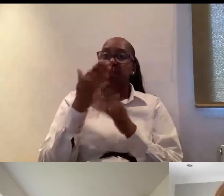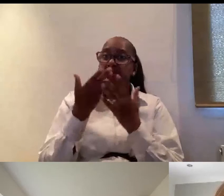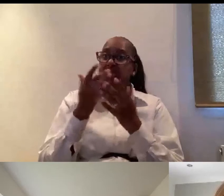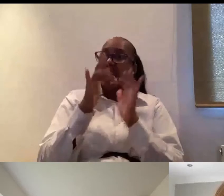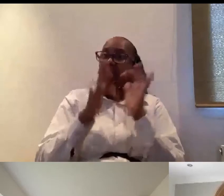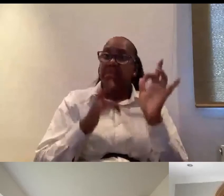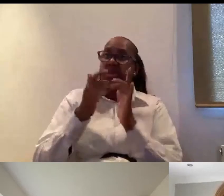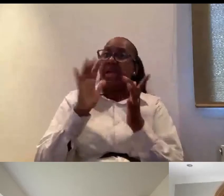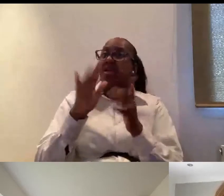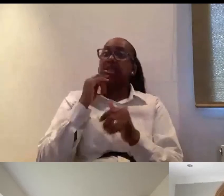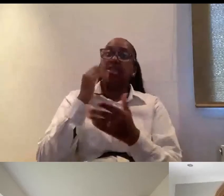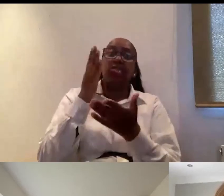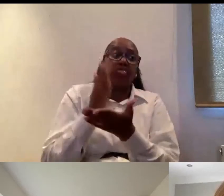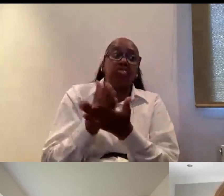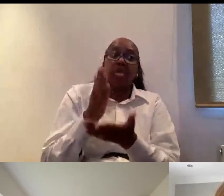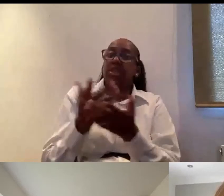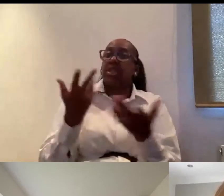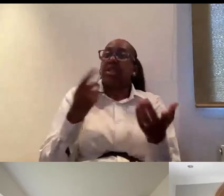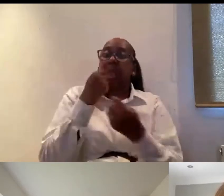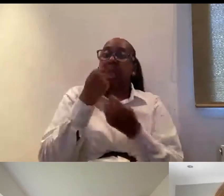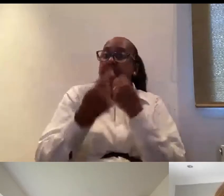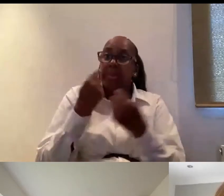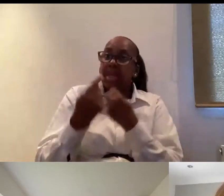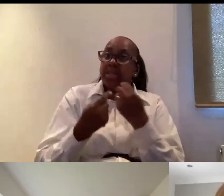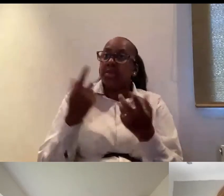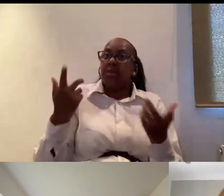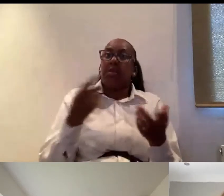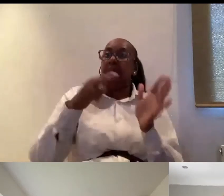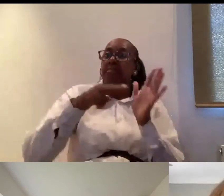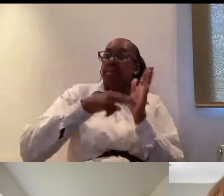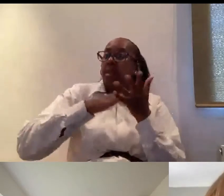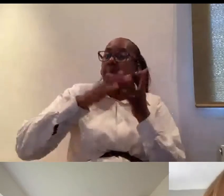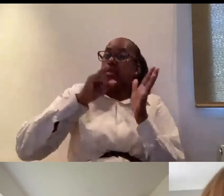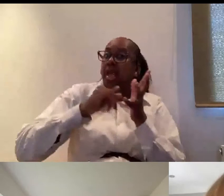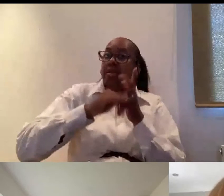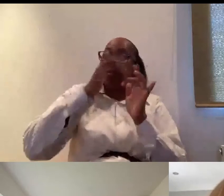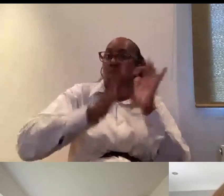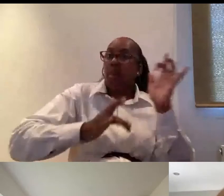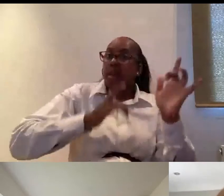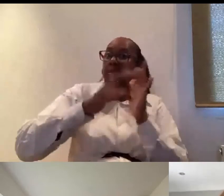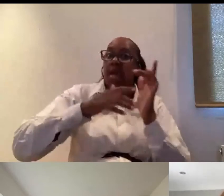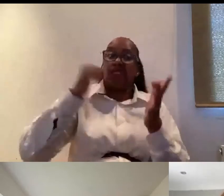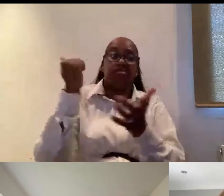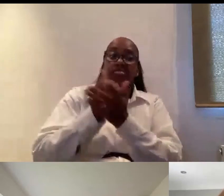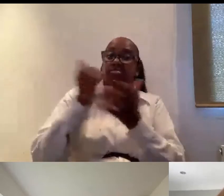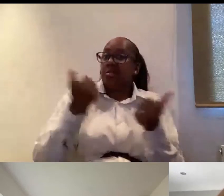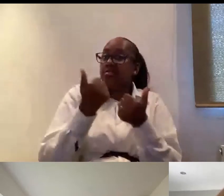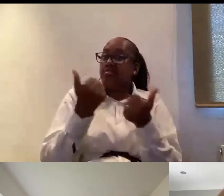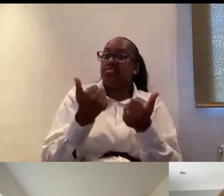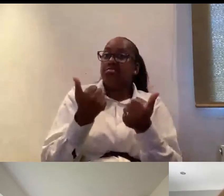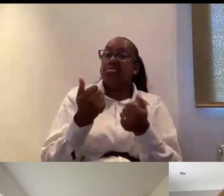go to trusted resources. So the NHS website is excellent,